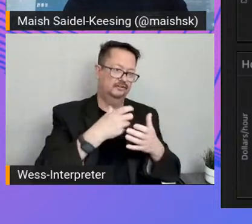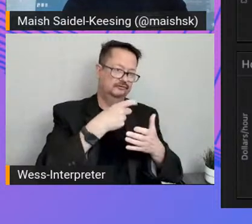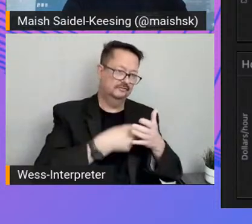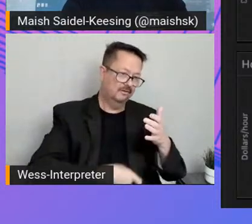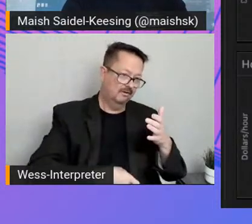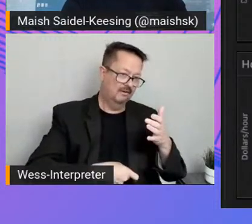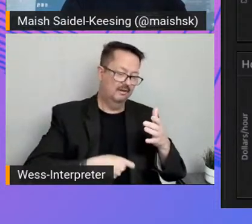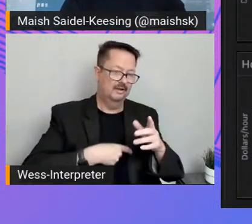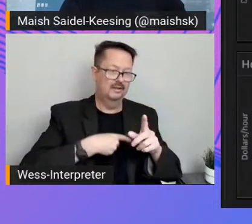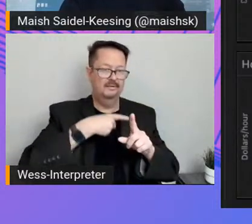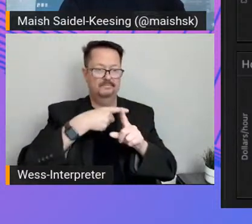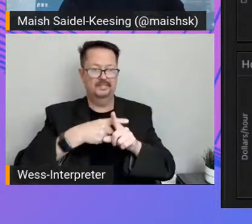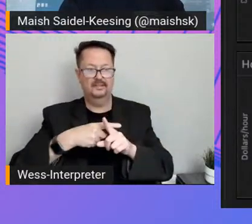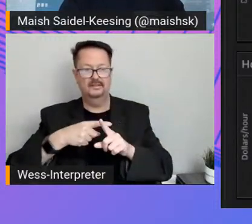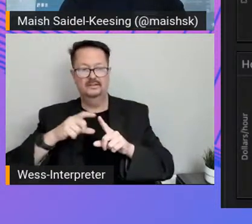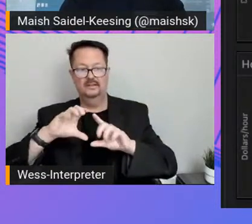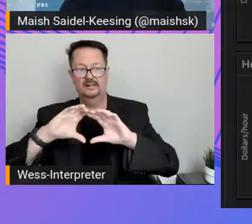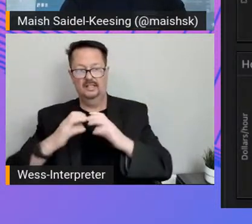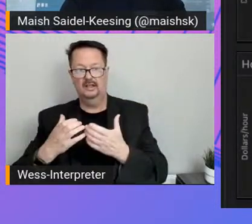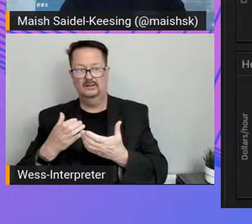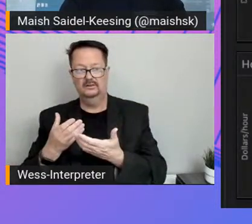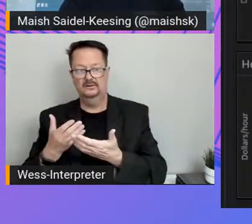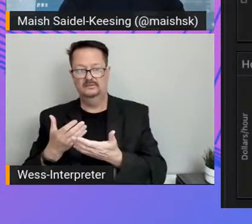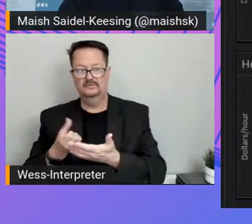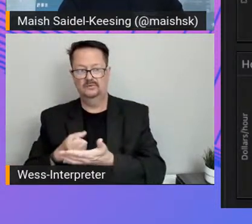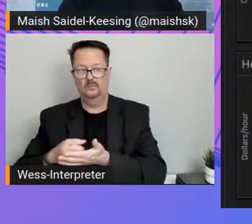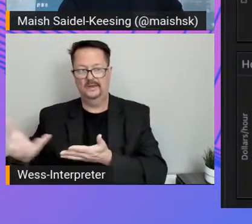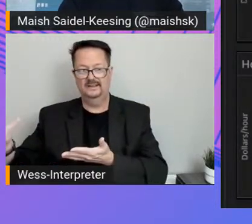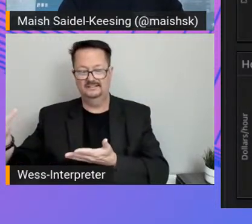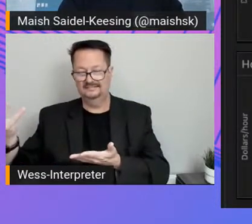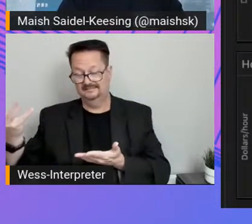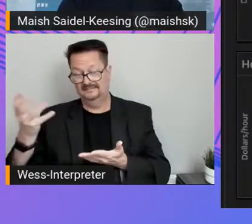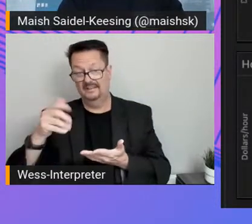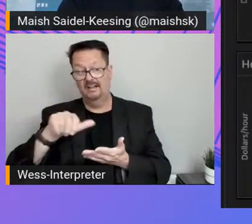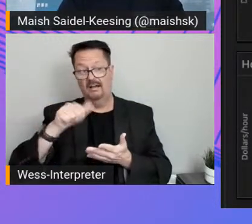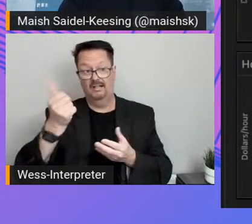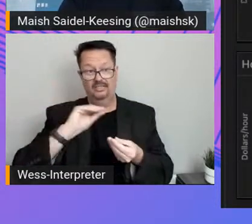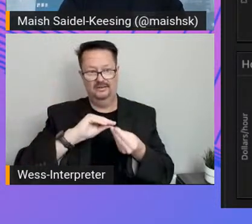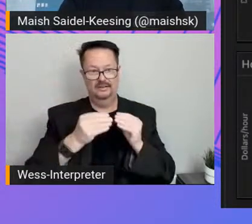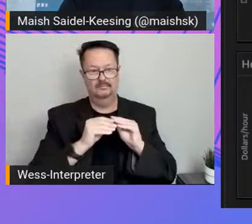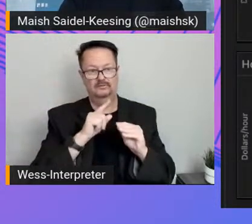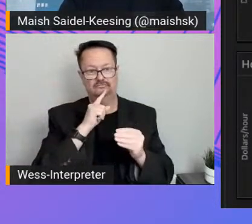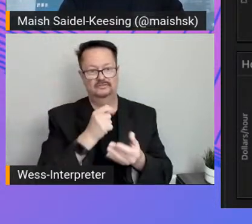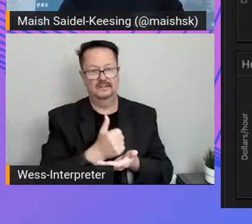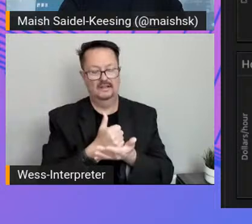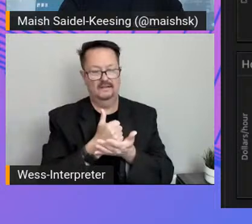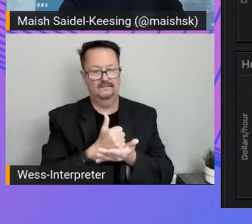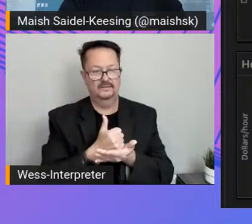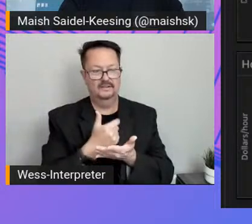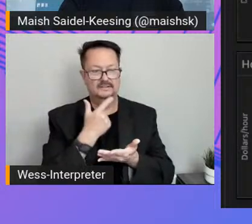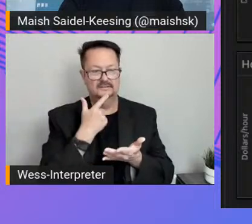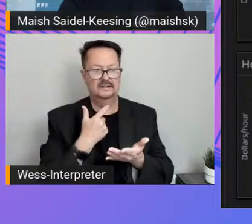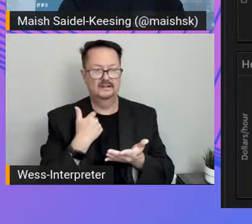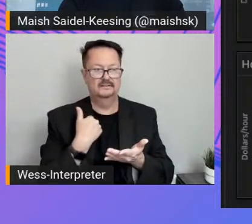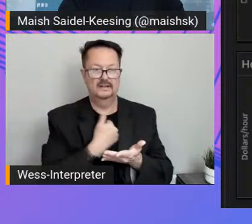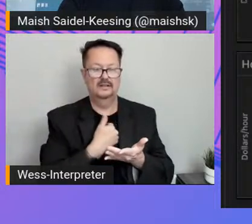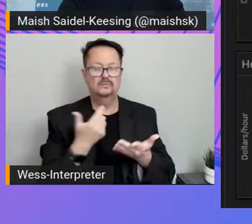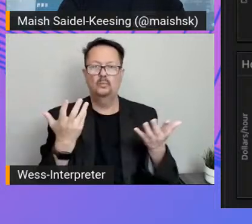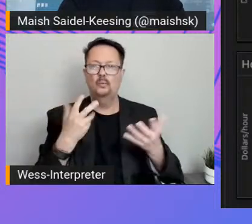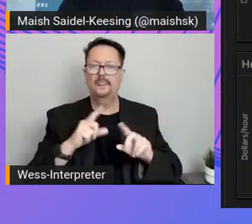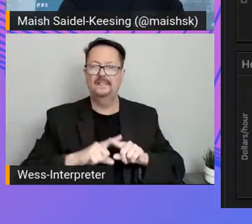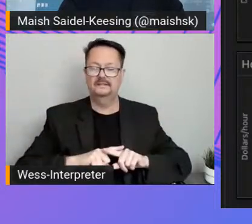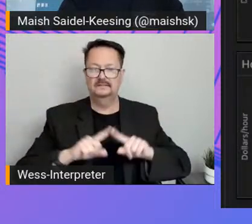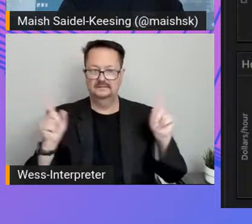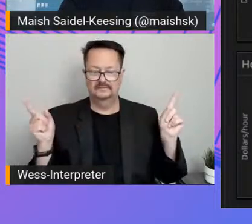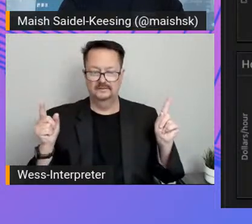cluster waste. Cluster waste is this other number that's very helpful. It tells us what's the difference between